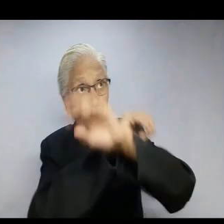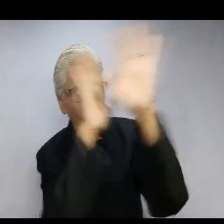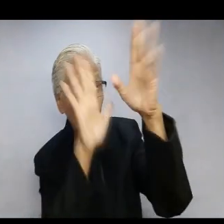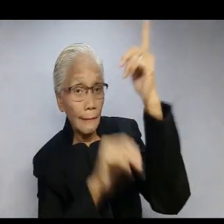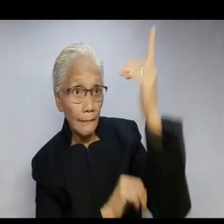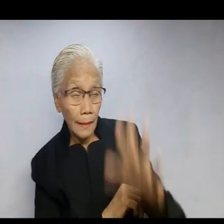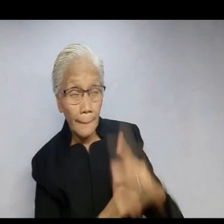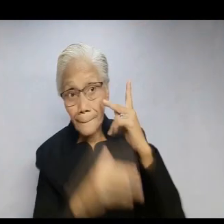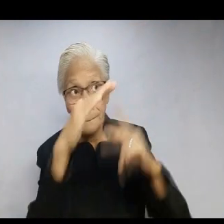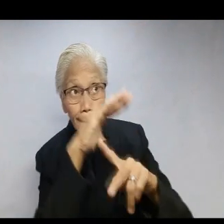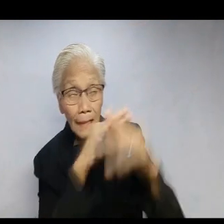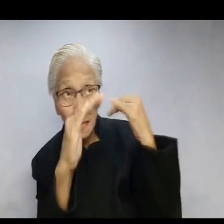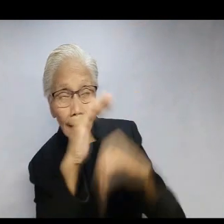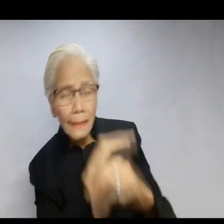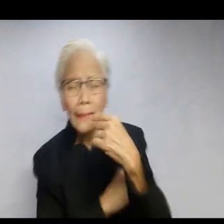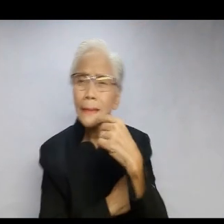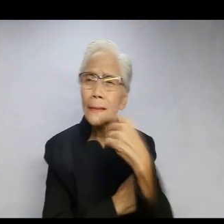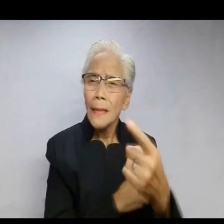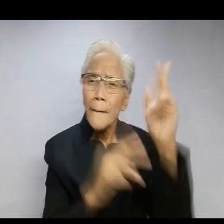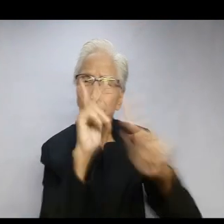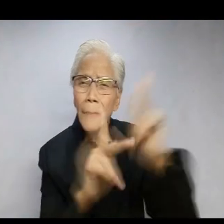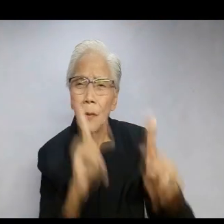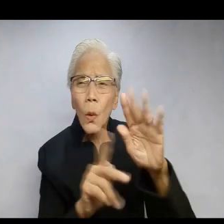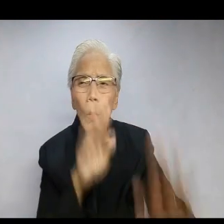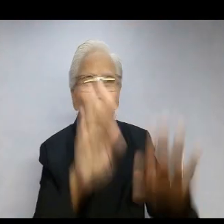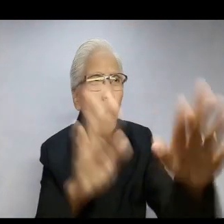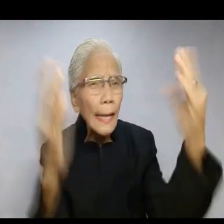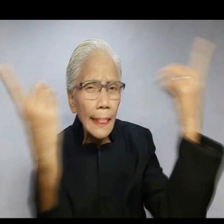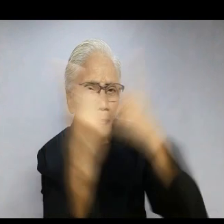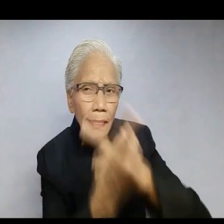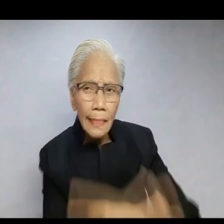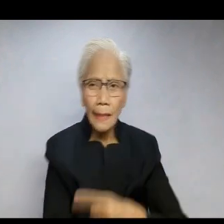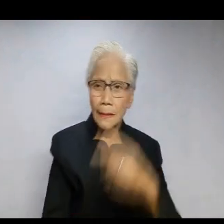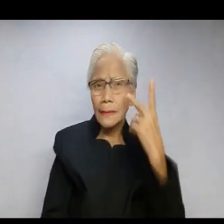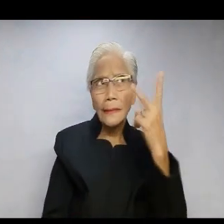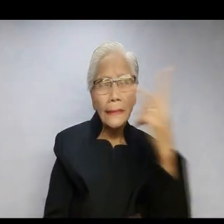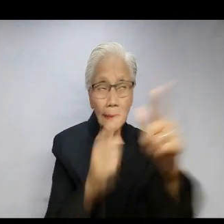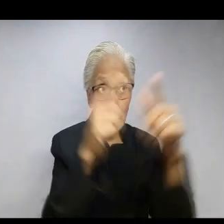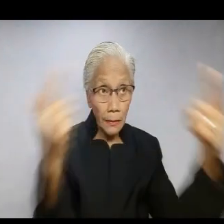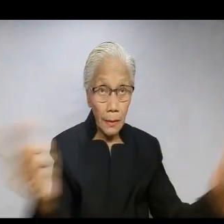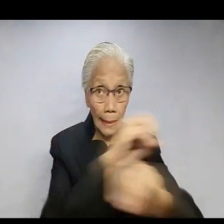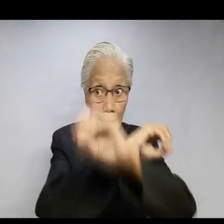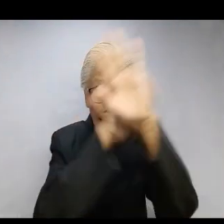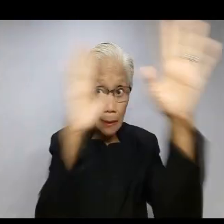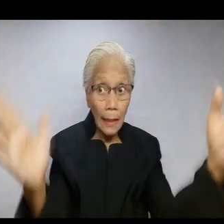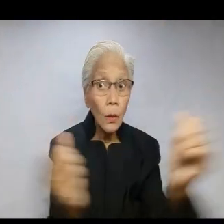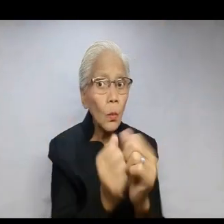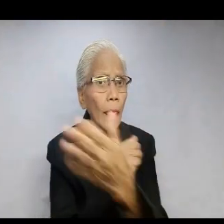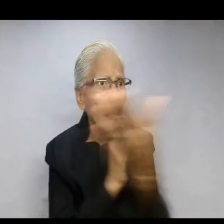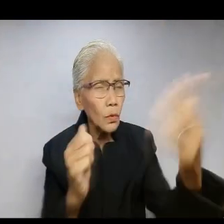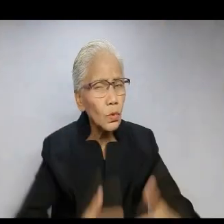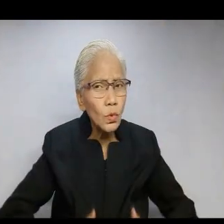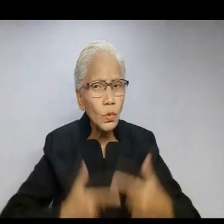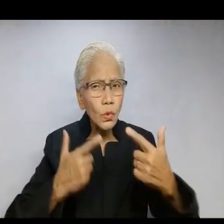God. The prophet Isaiah tells us the people who walked in darkness have seen a great light.